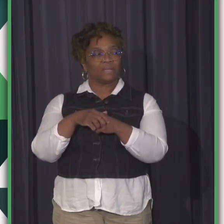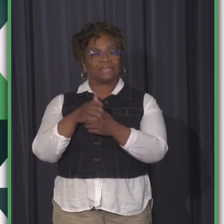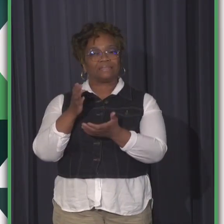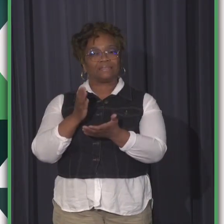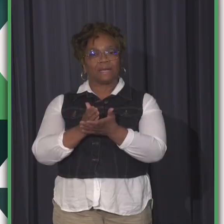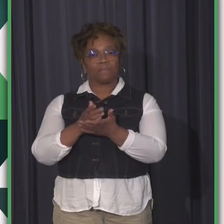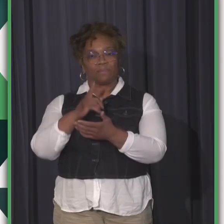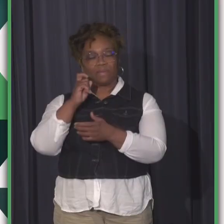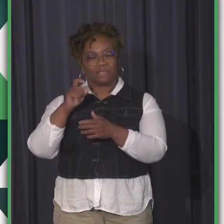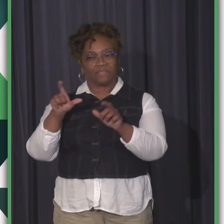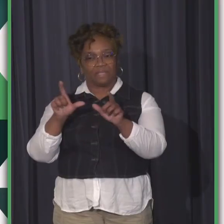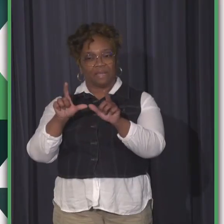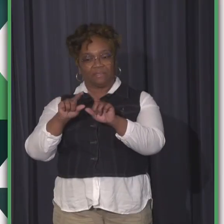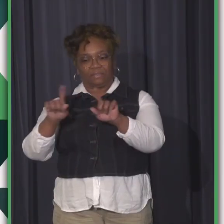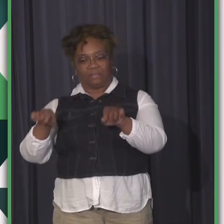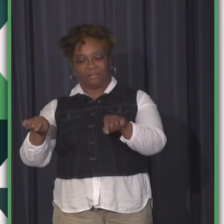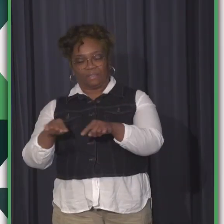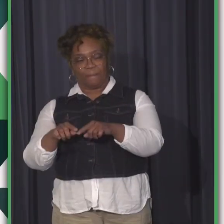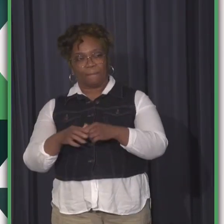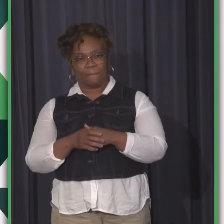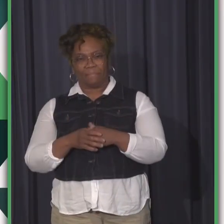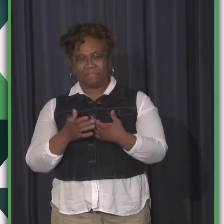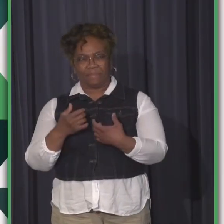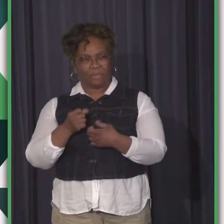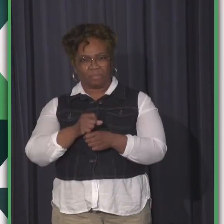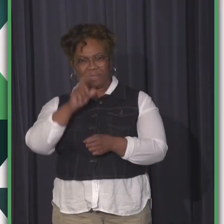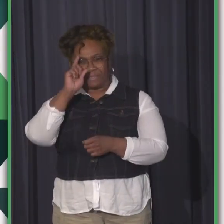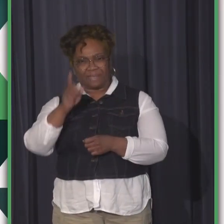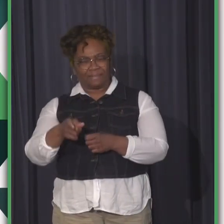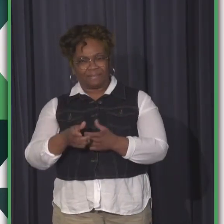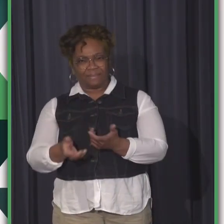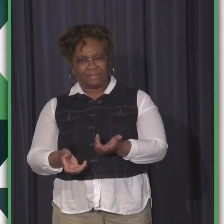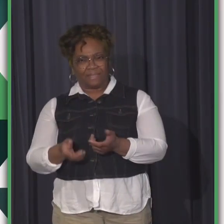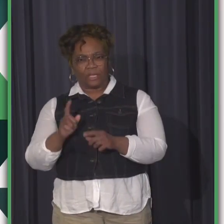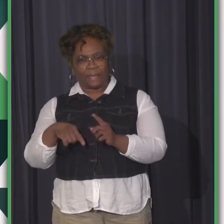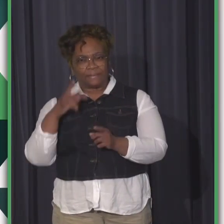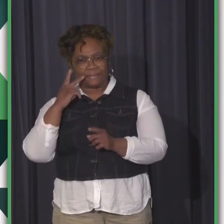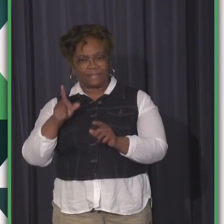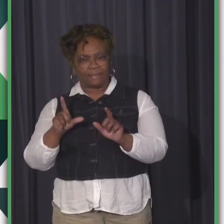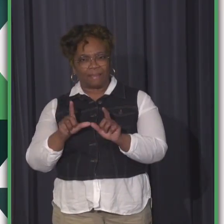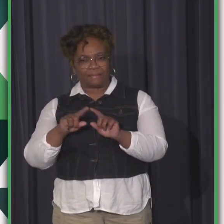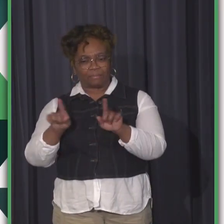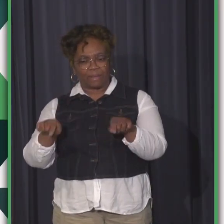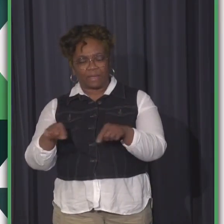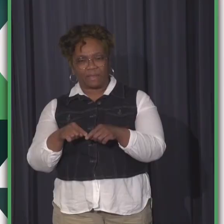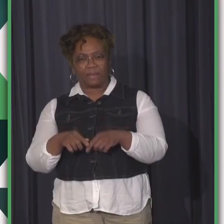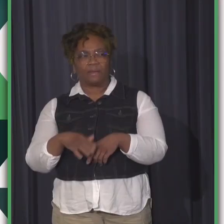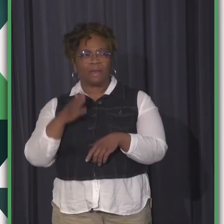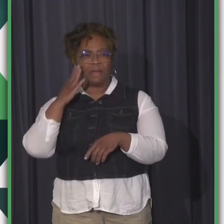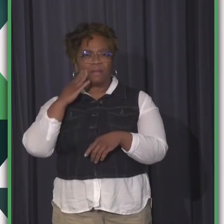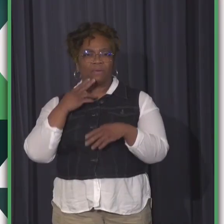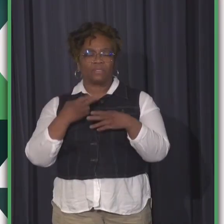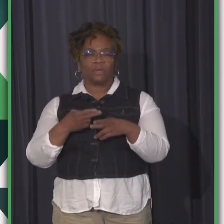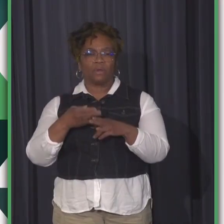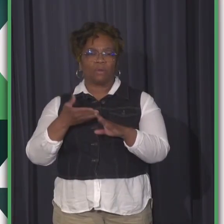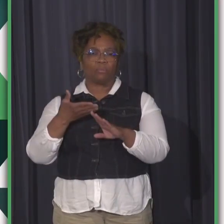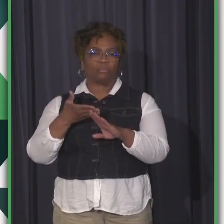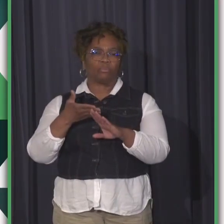plates. Make that make sense. And I know there's something called pretextual